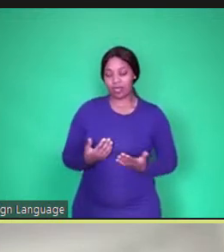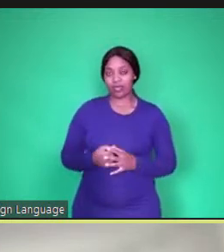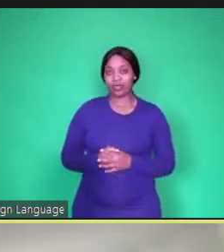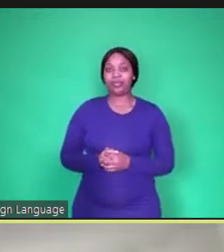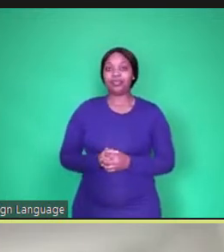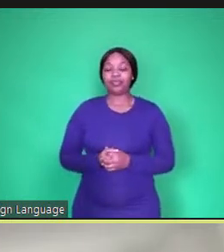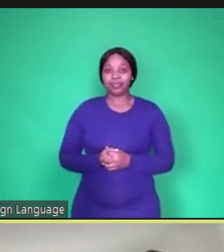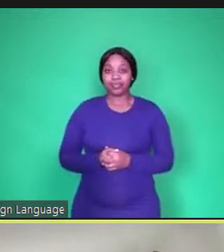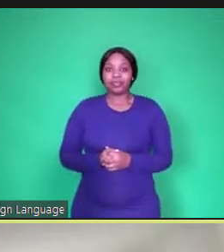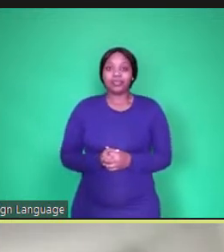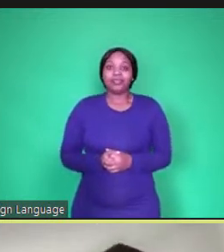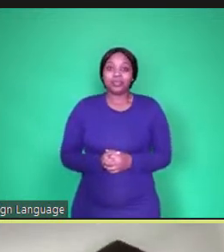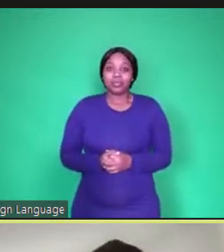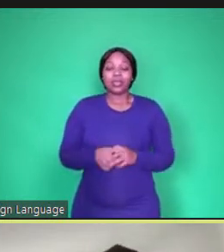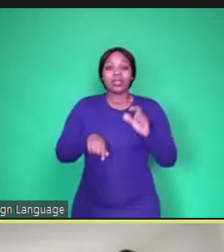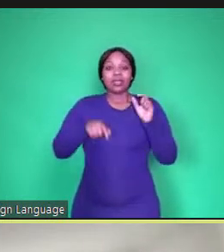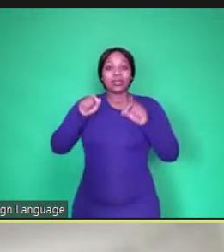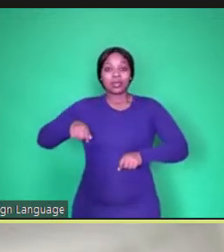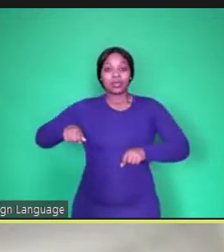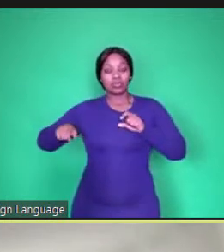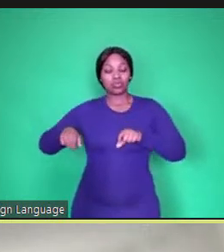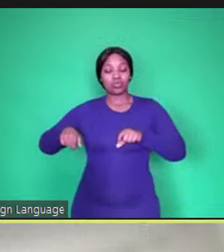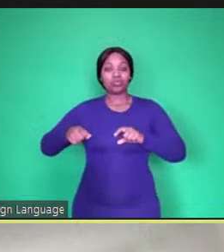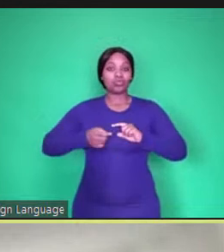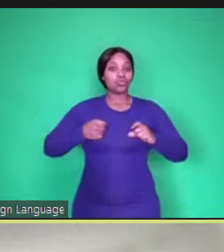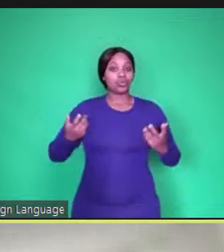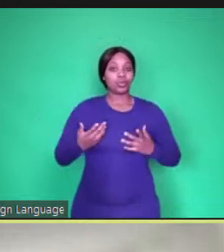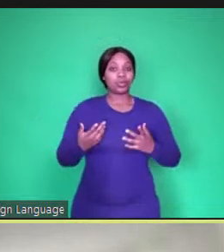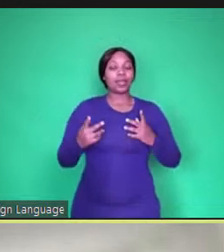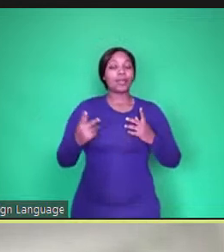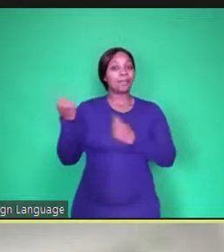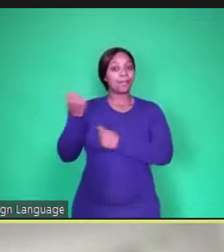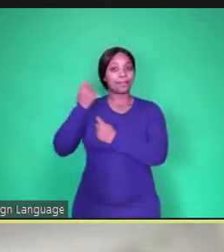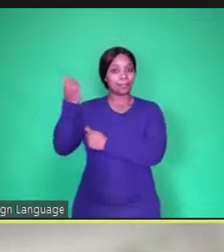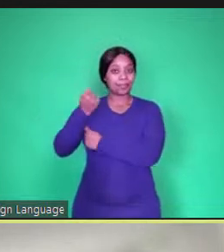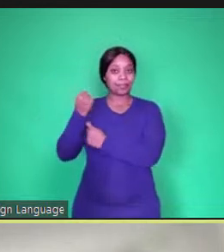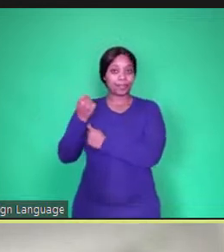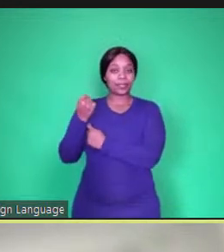So people from rural areas, or one of the ways in which